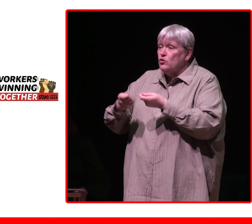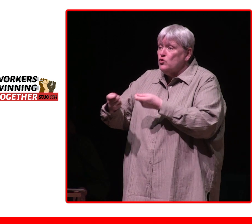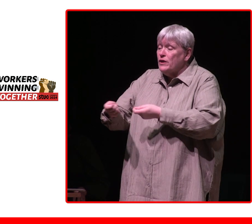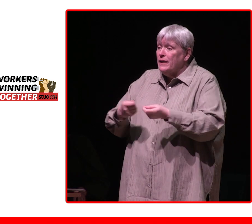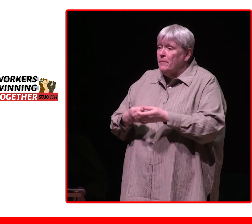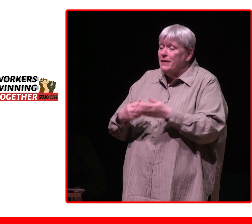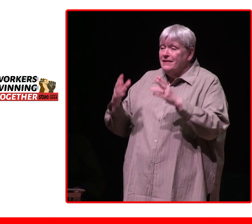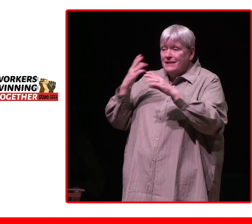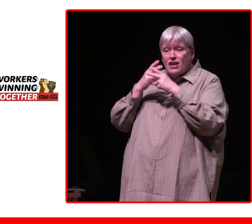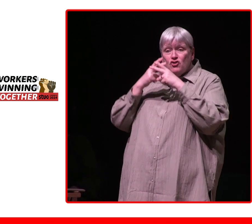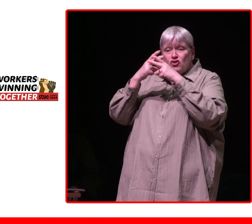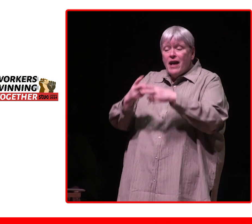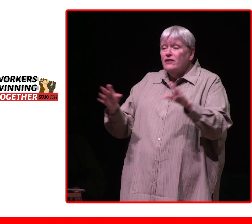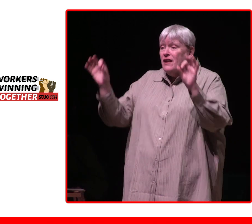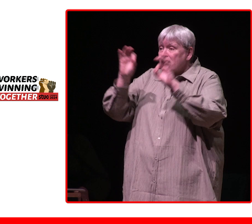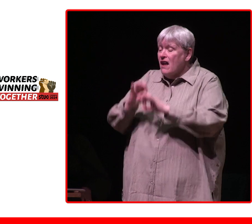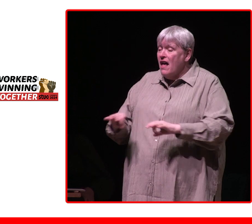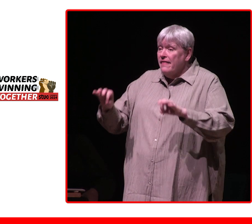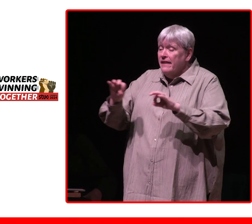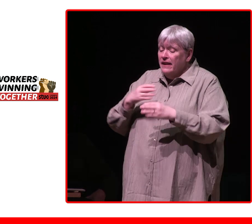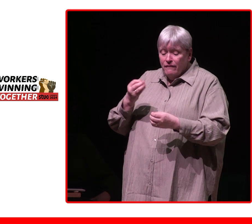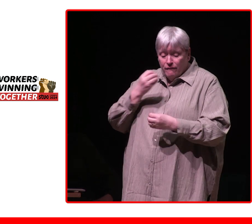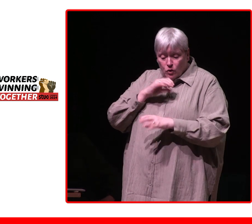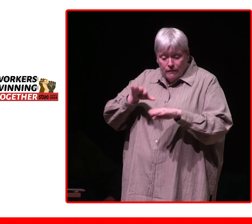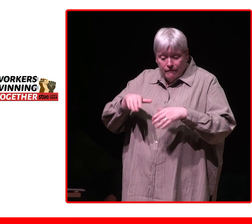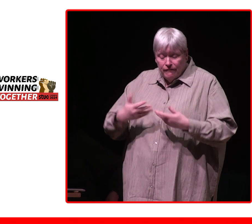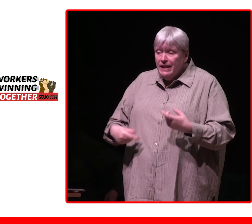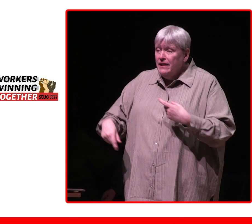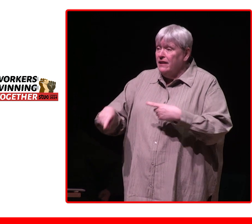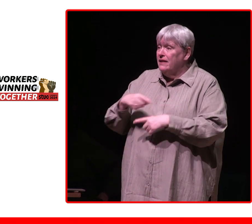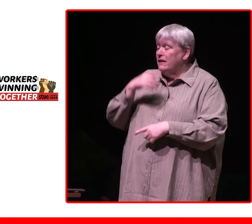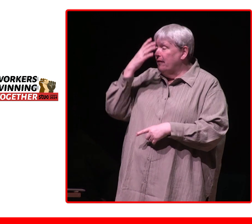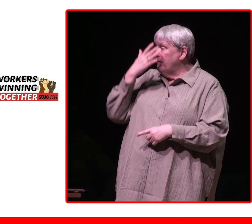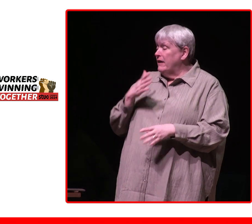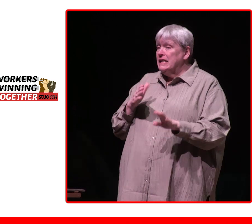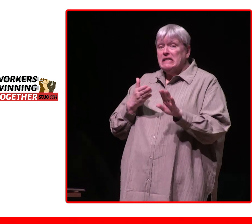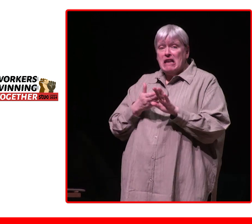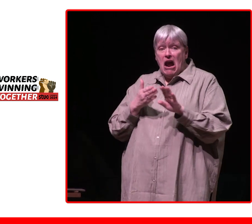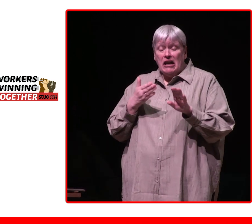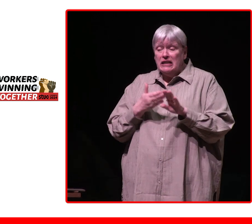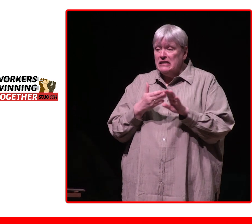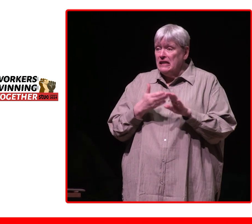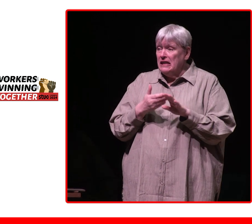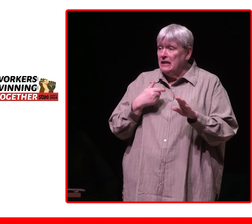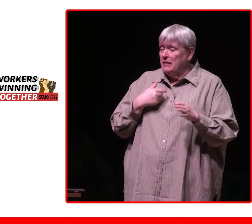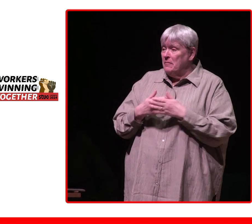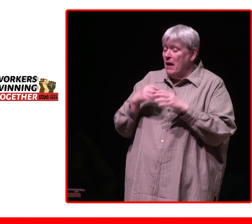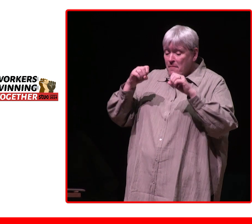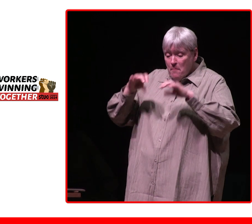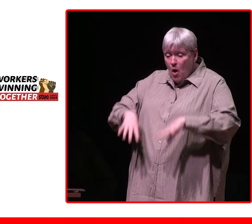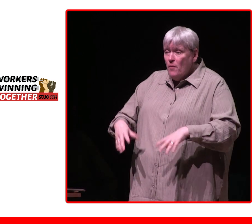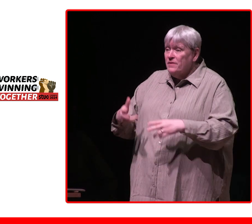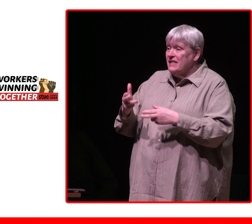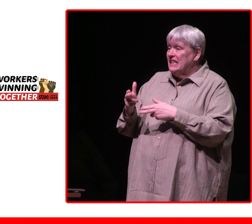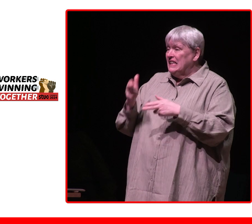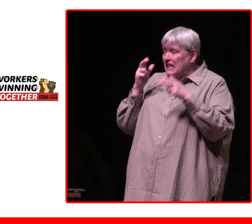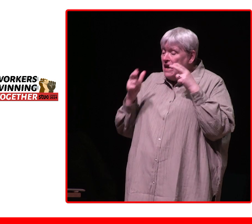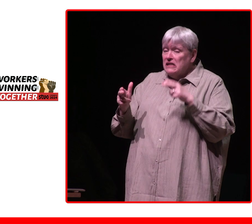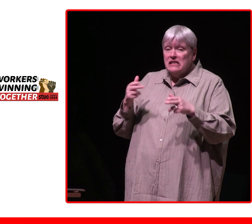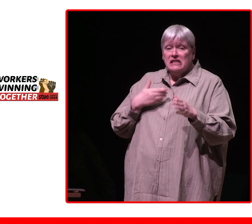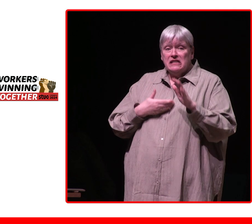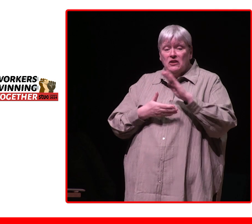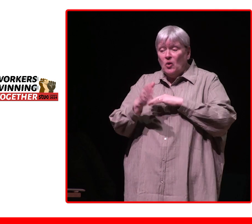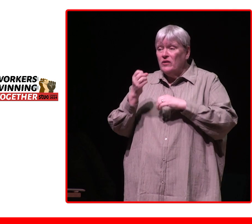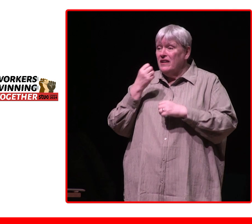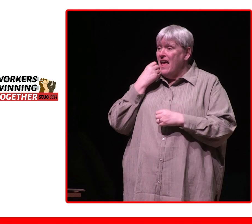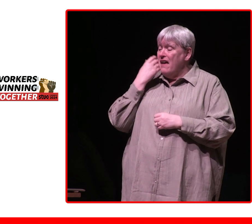without shelter, with no food, who face targeting by bombs and guns as they attend to the